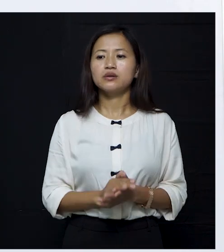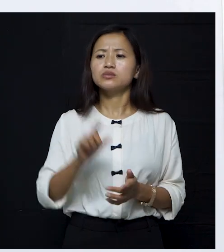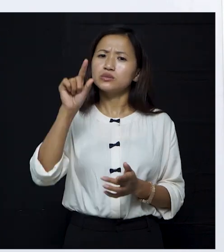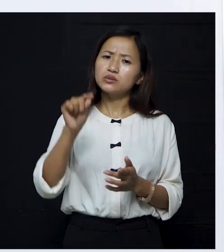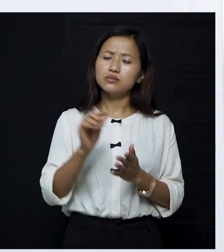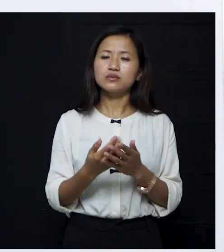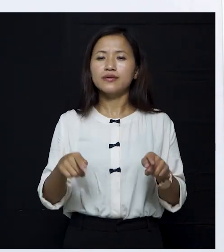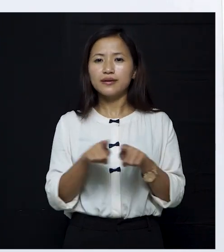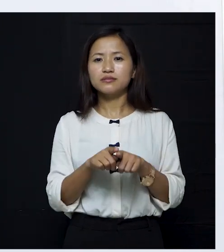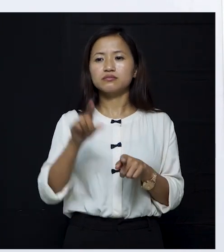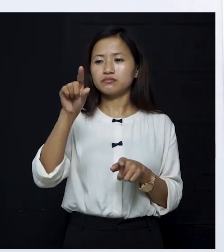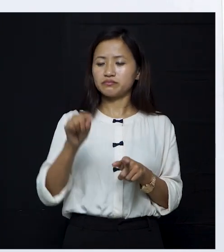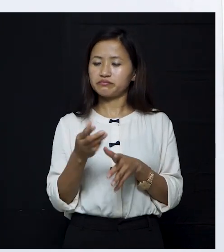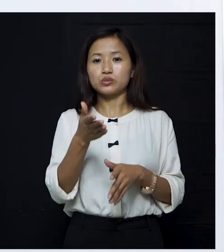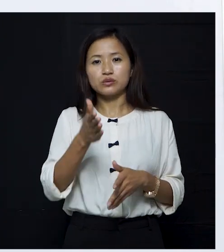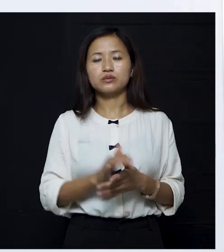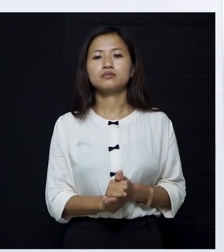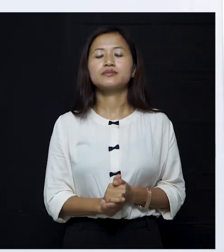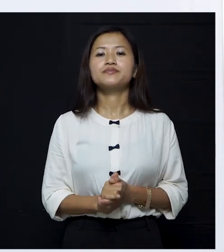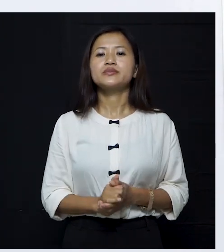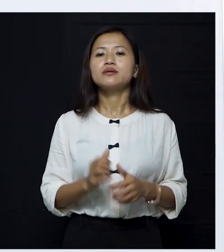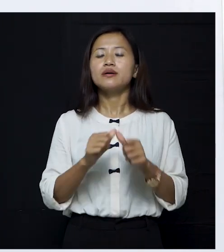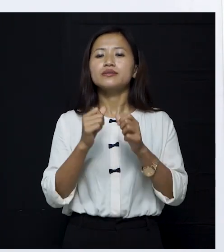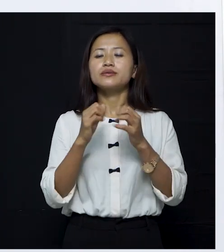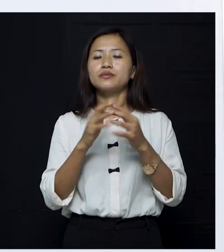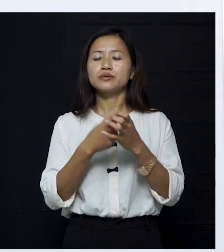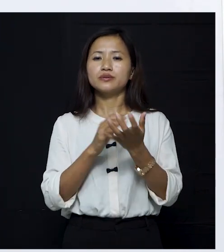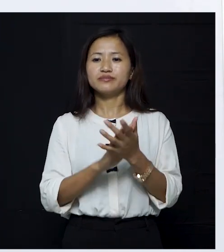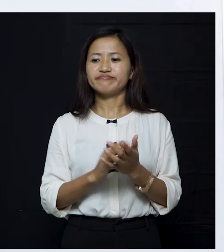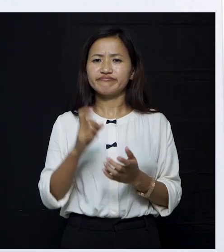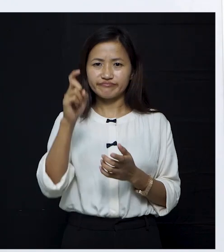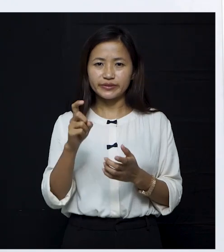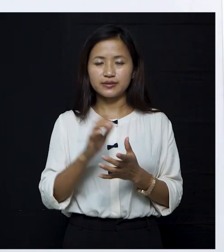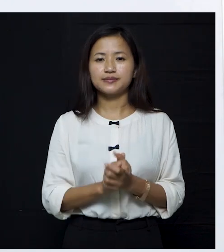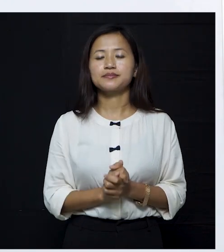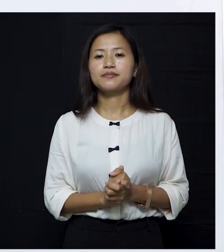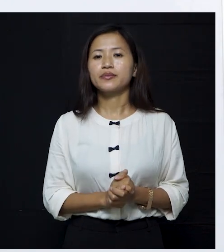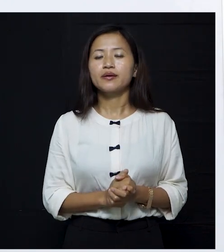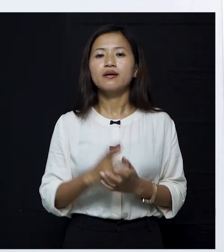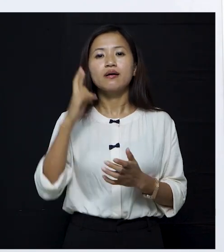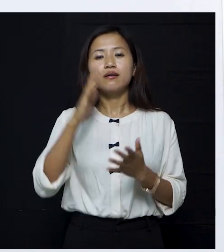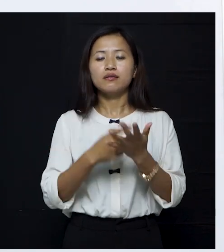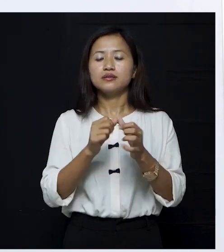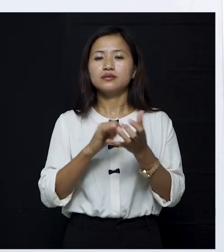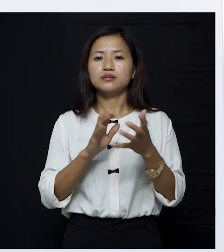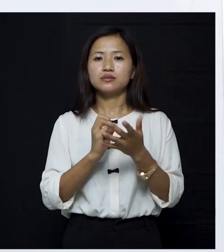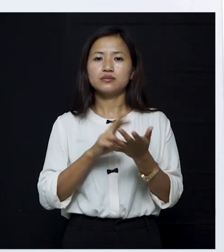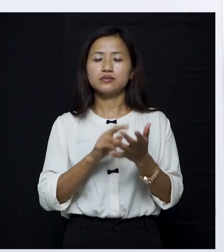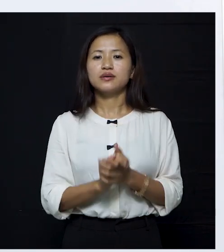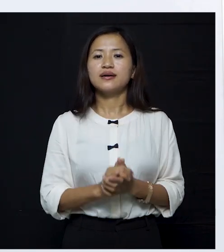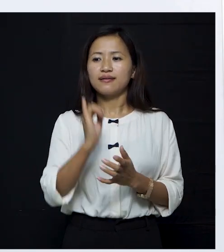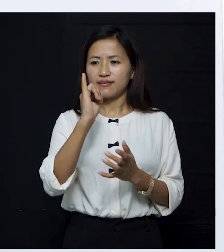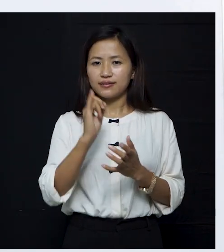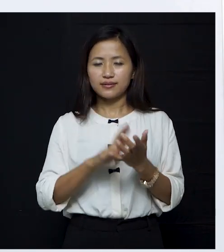So that is also one reason why awareness is necessary, okay? Then another reason would be, we call it as